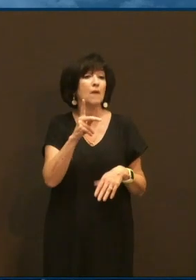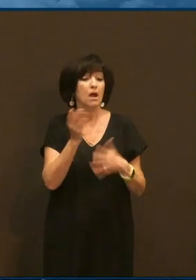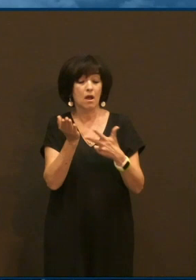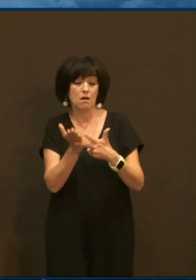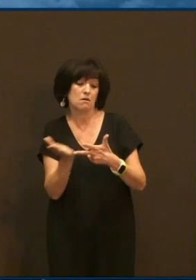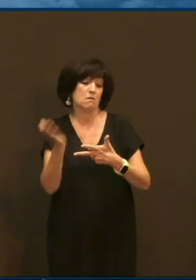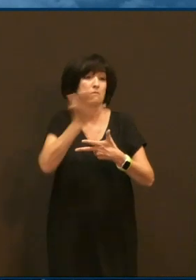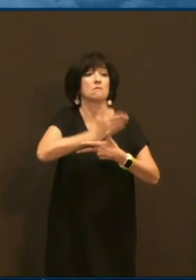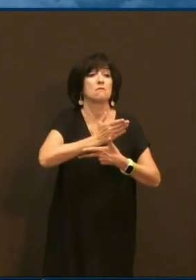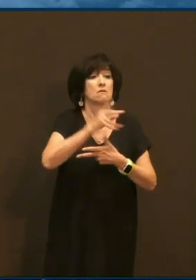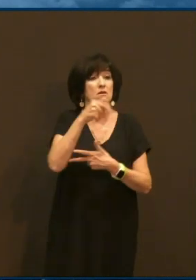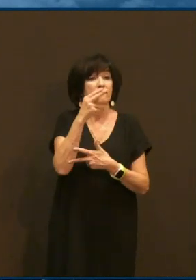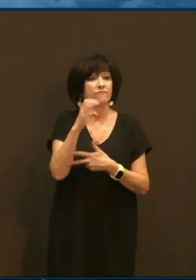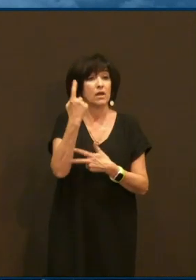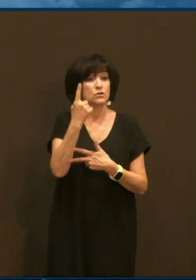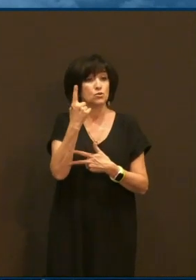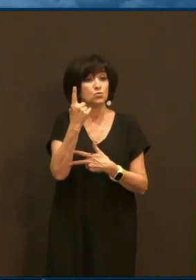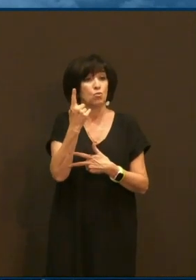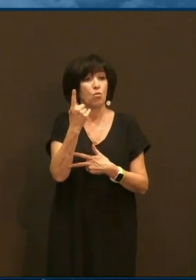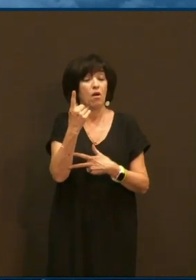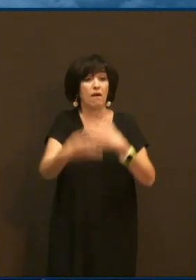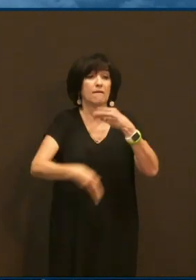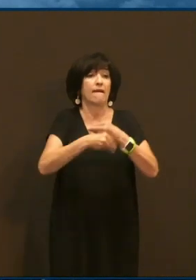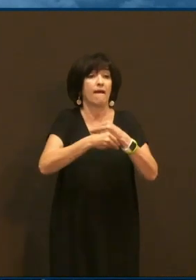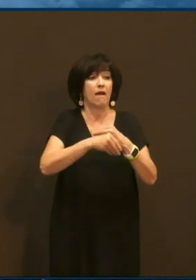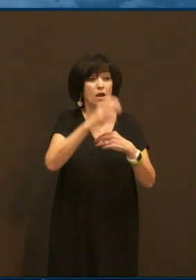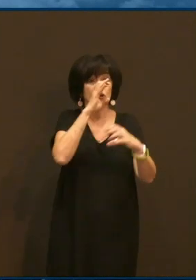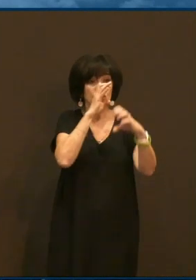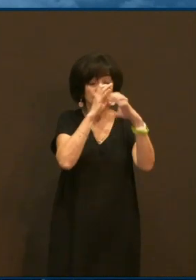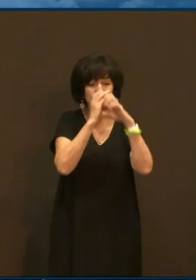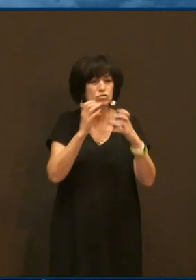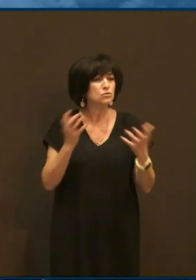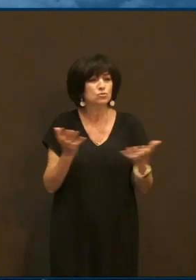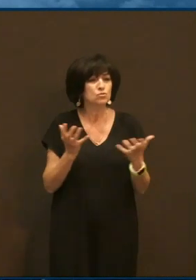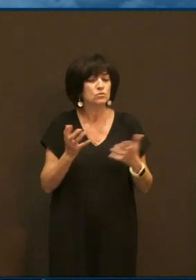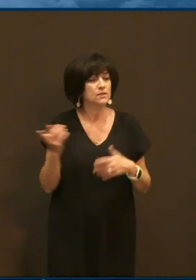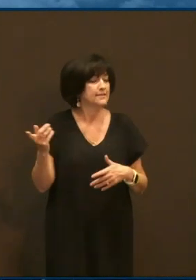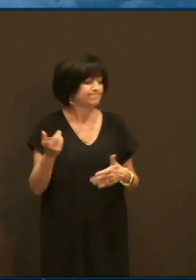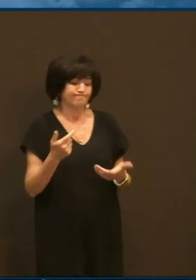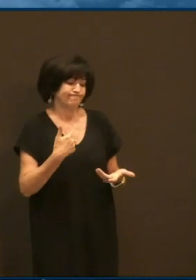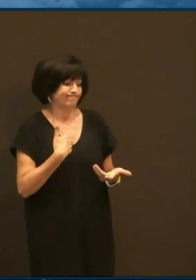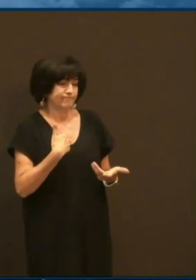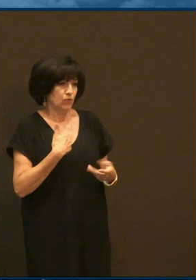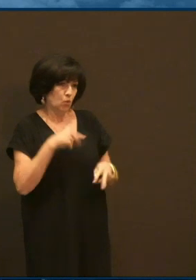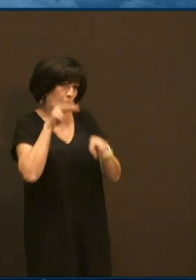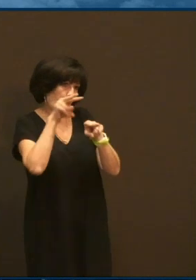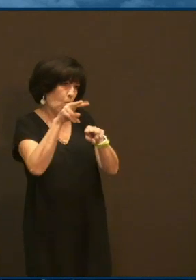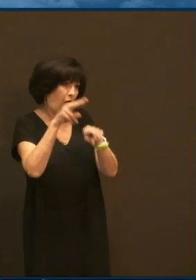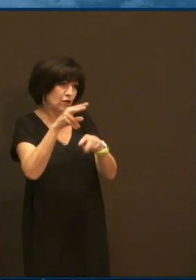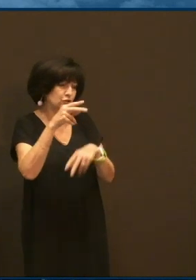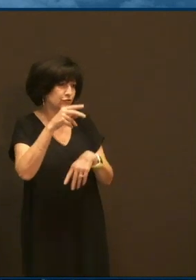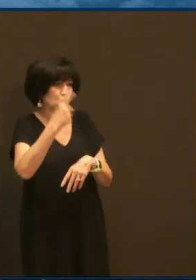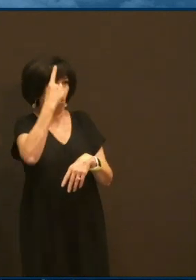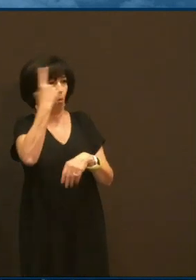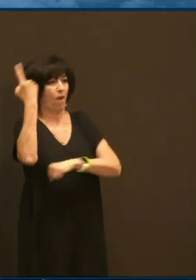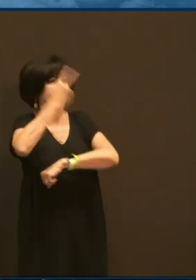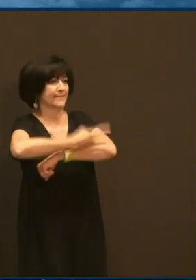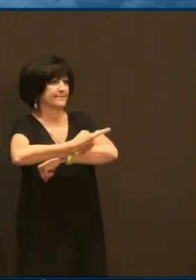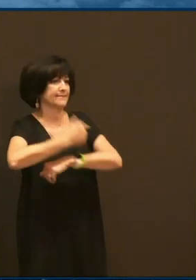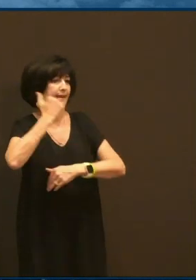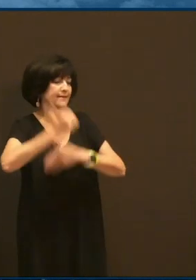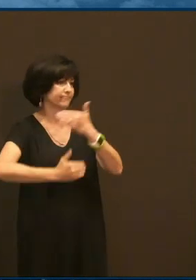Yeah, well, I think we'll have to take it a day at a time and determine what the trend looks like. Again, the focus